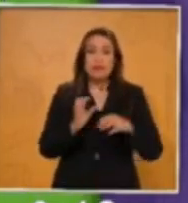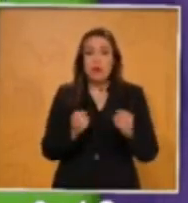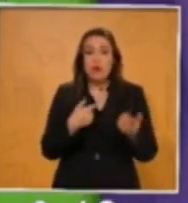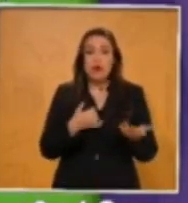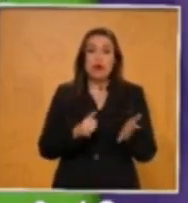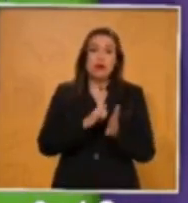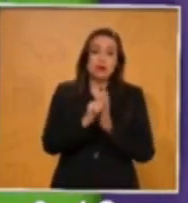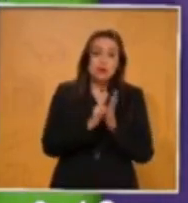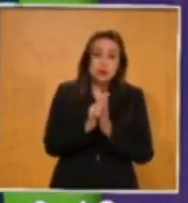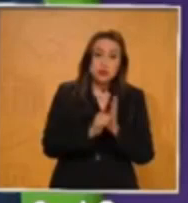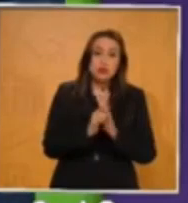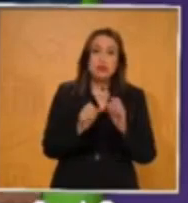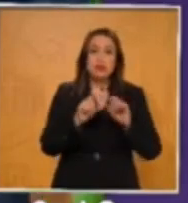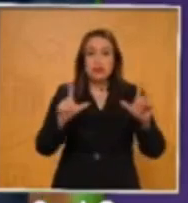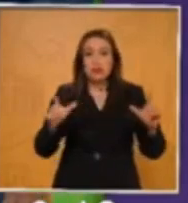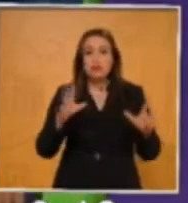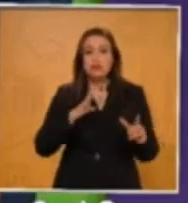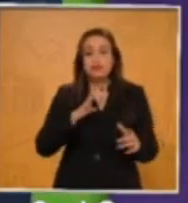YouTube platform to